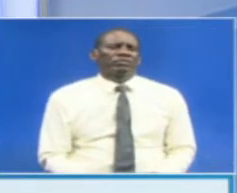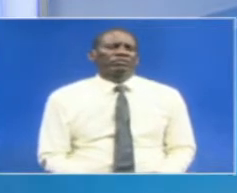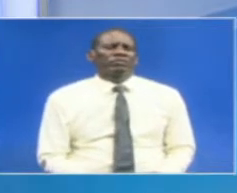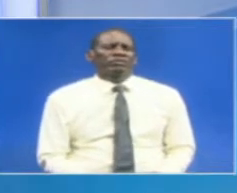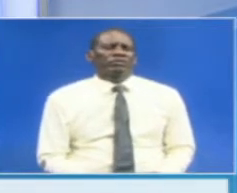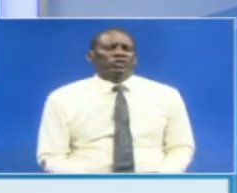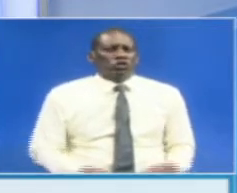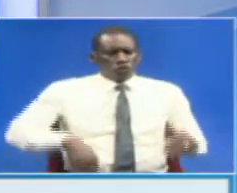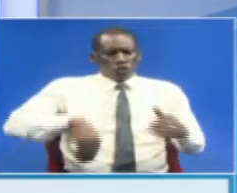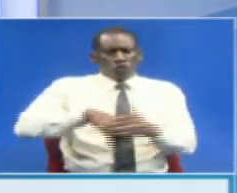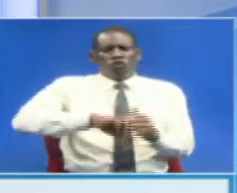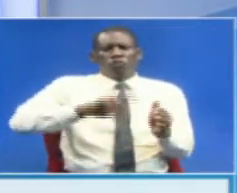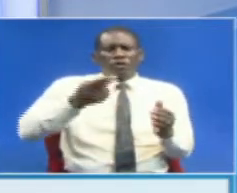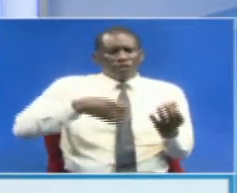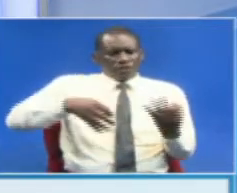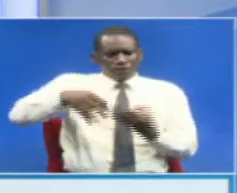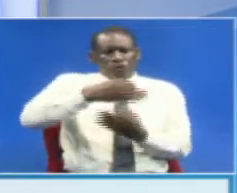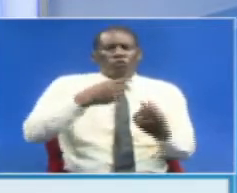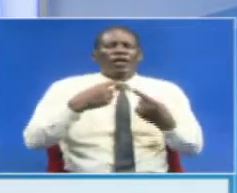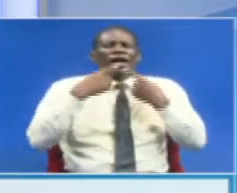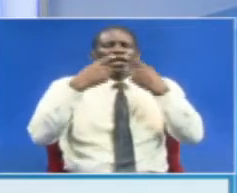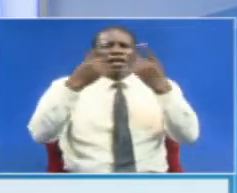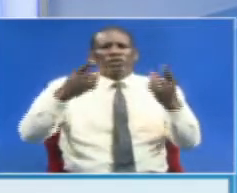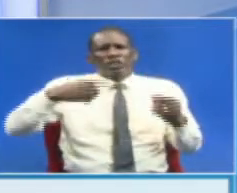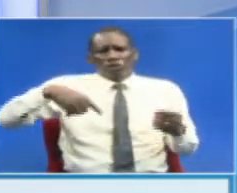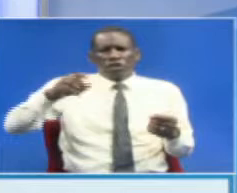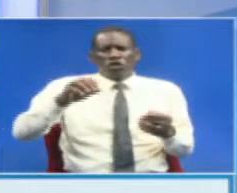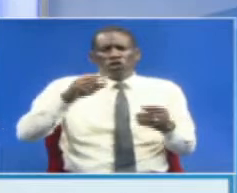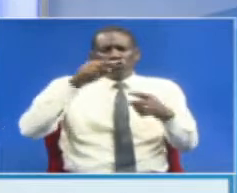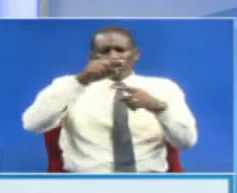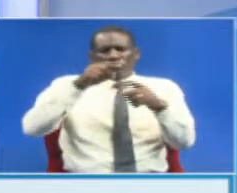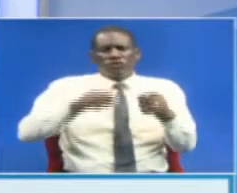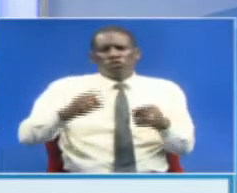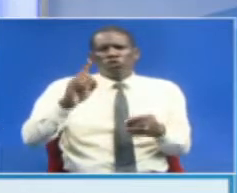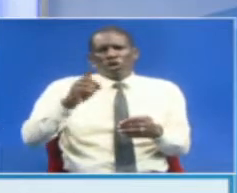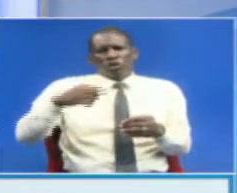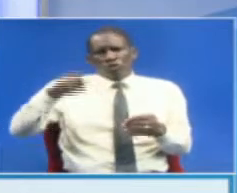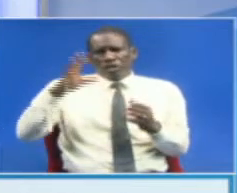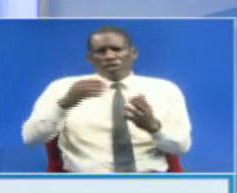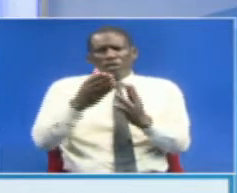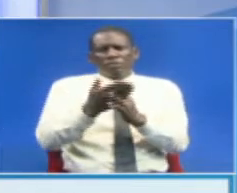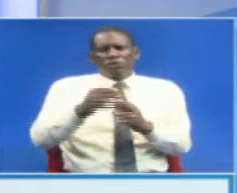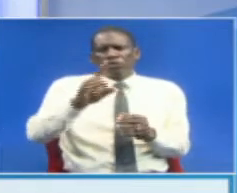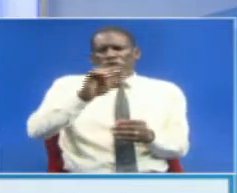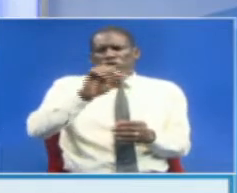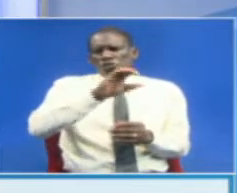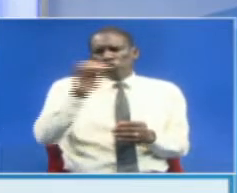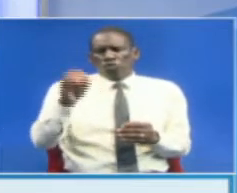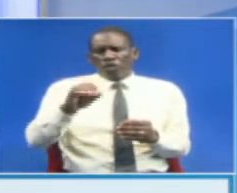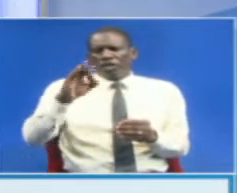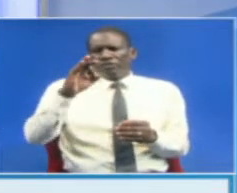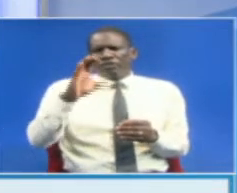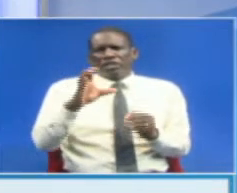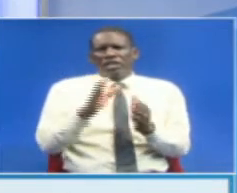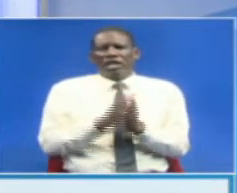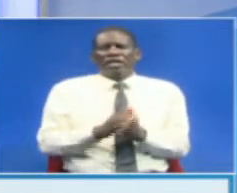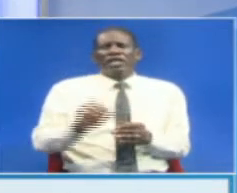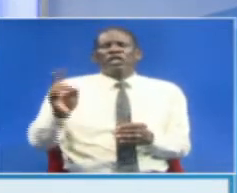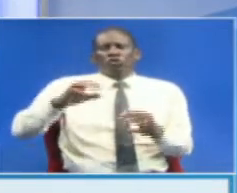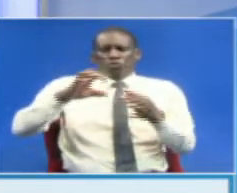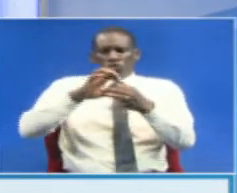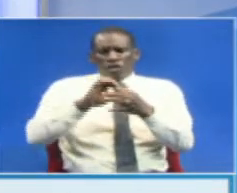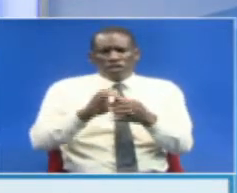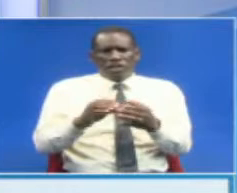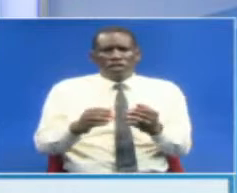And the Football Kenya Federation will announce the winner of the Division 1 playoff between ZOO FC and Nairobi United through the FKF Leagues